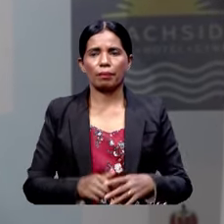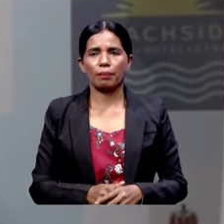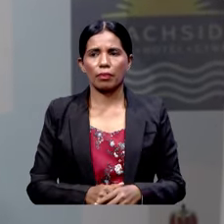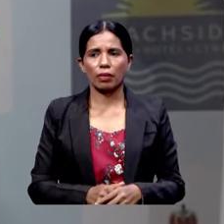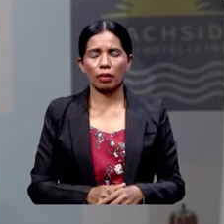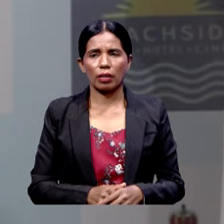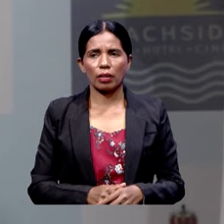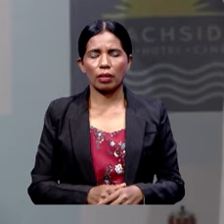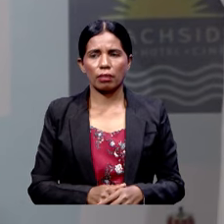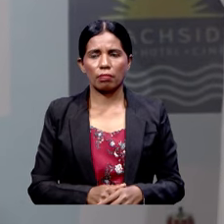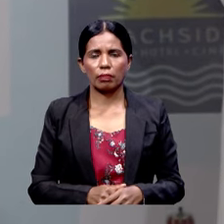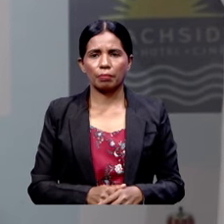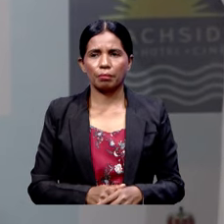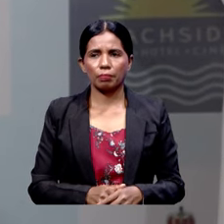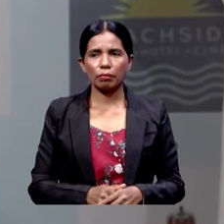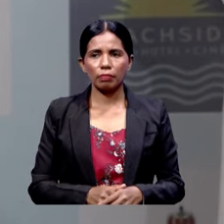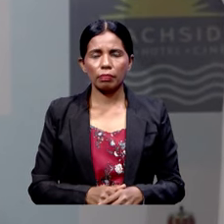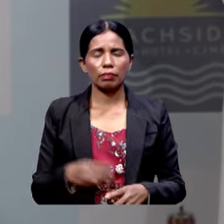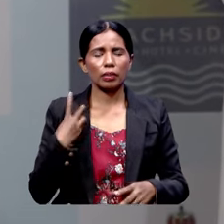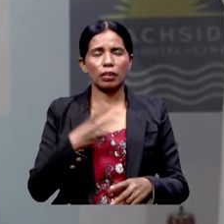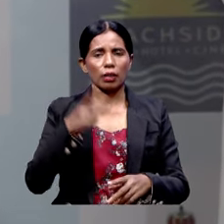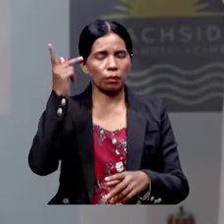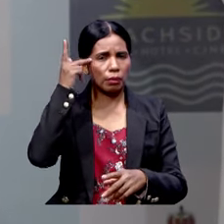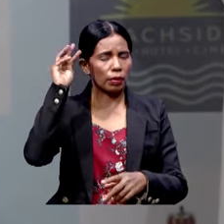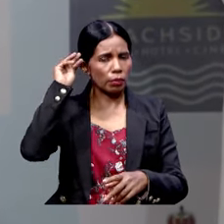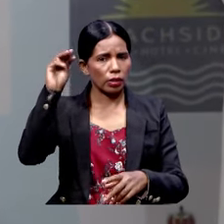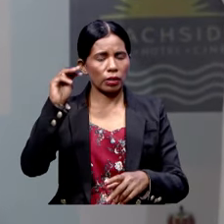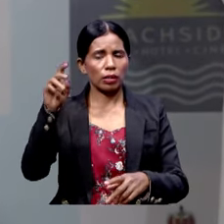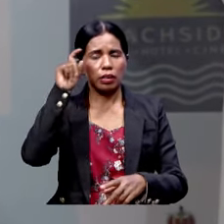when His Excellency Prime Minister